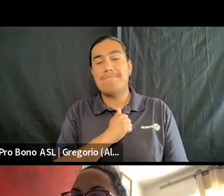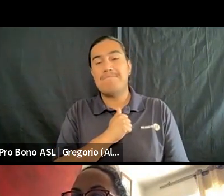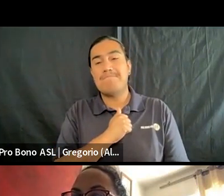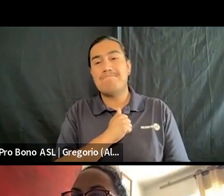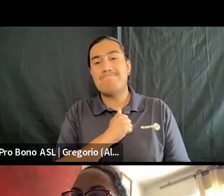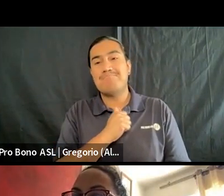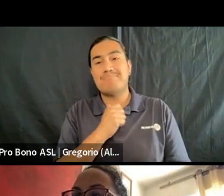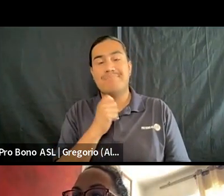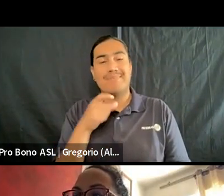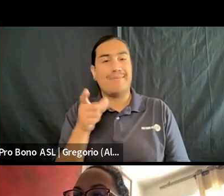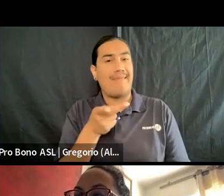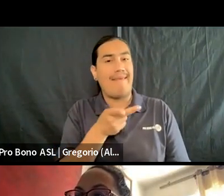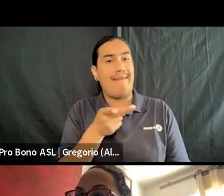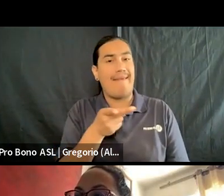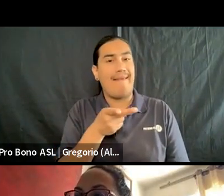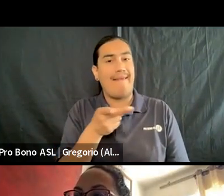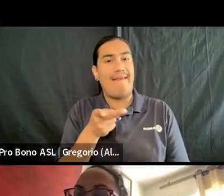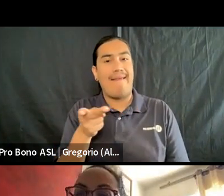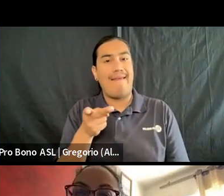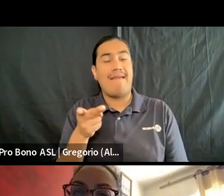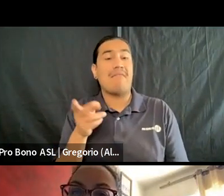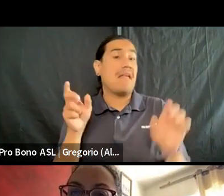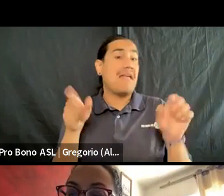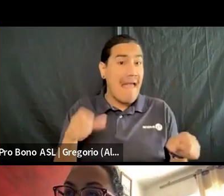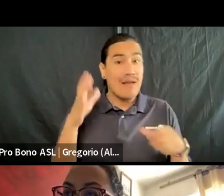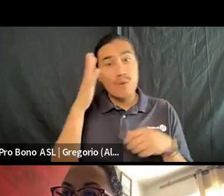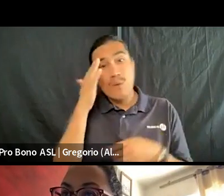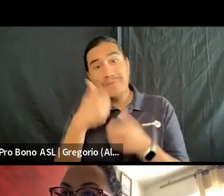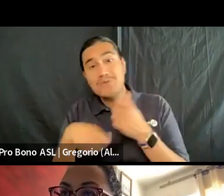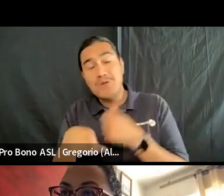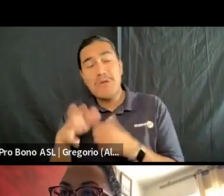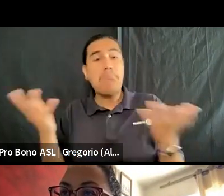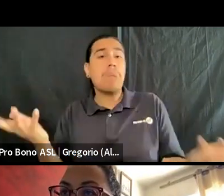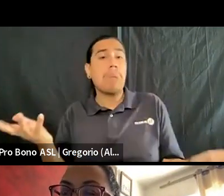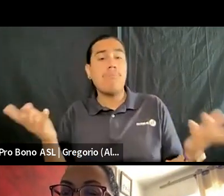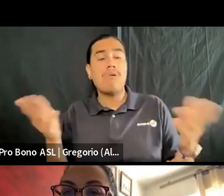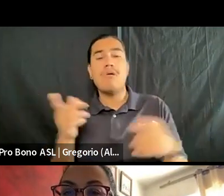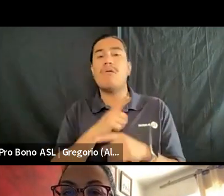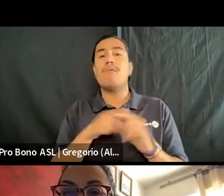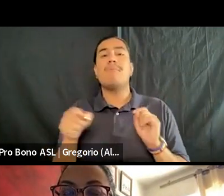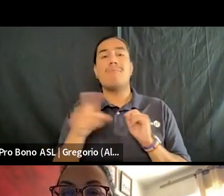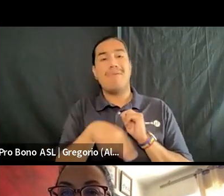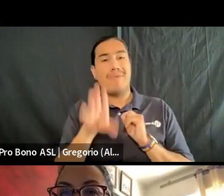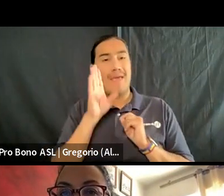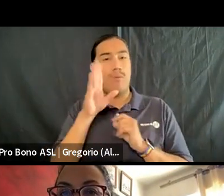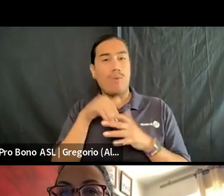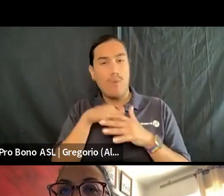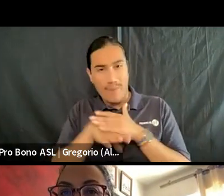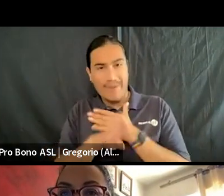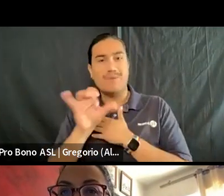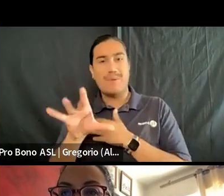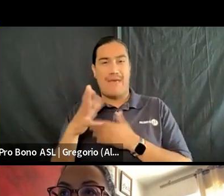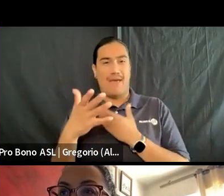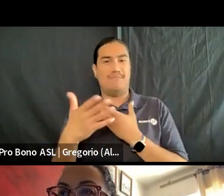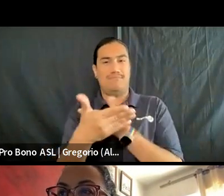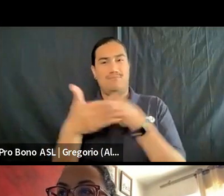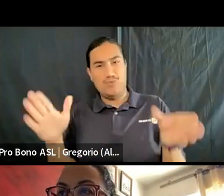They don't have to, they could know each other, but they're gonna inhabit this setting.